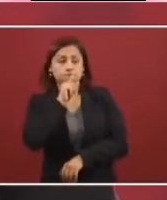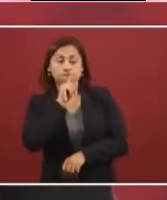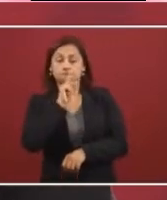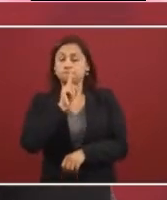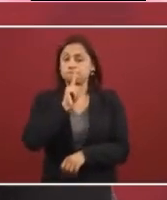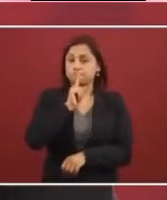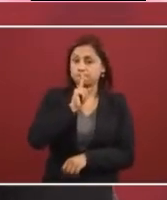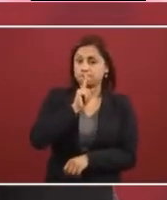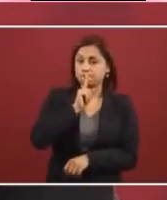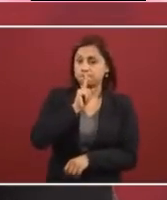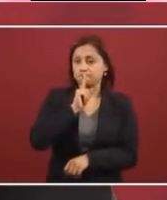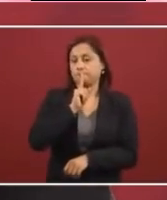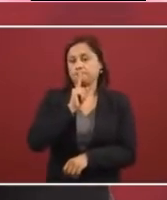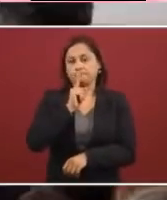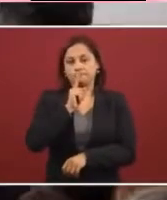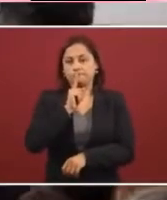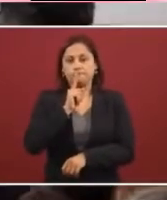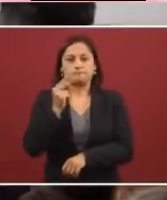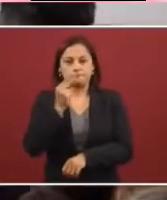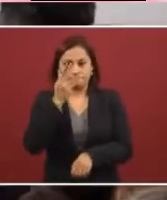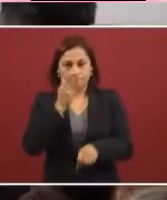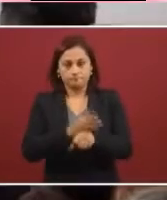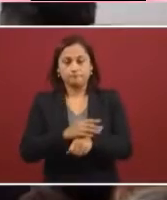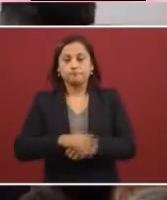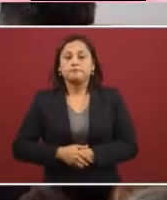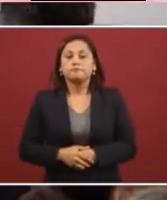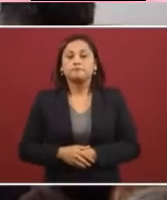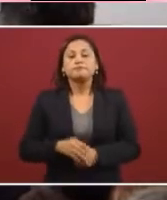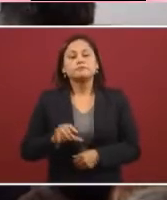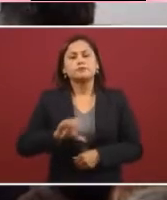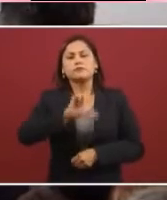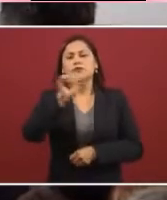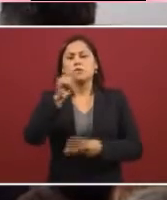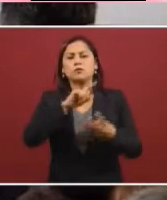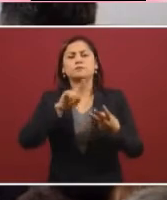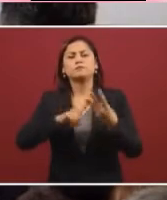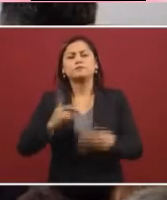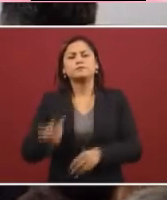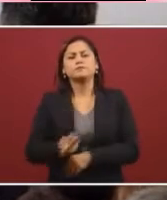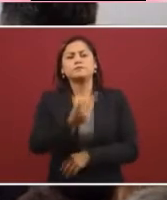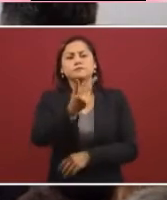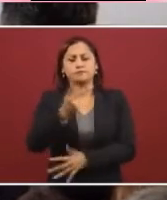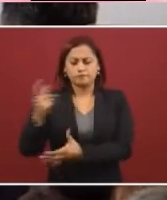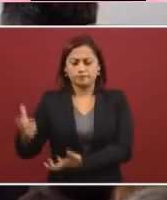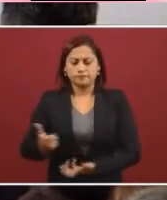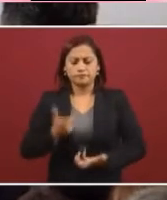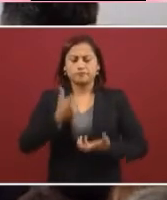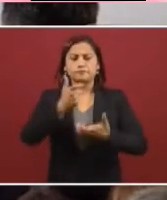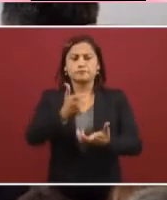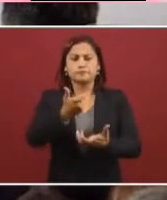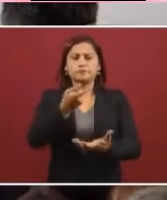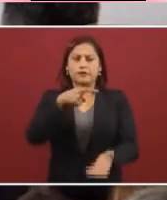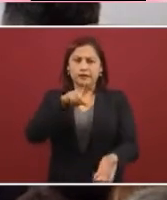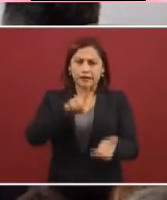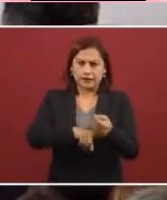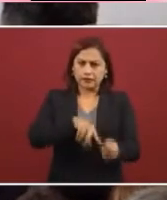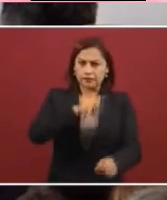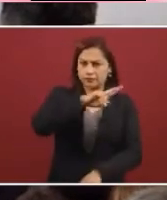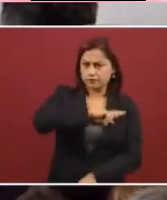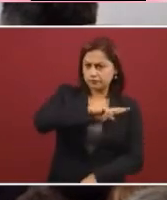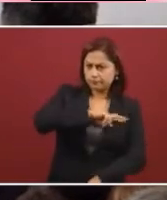There is no impunity. And another question regarding the resources, private